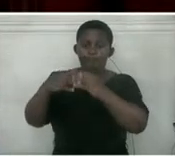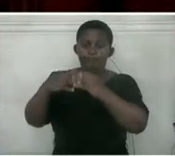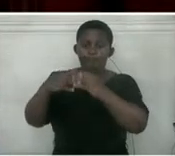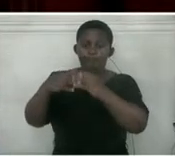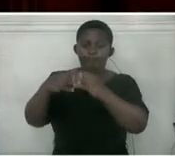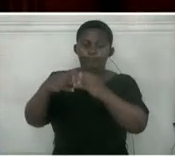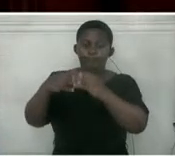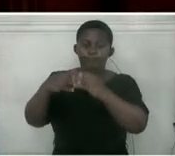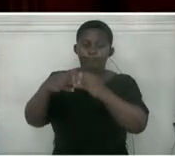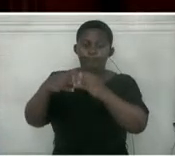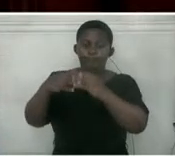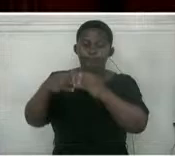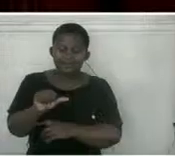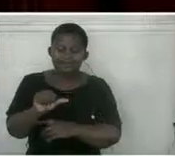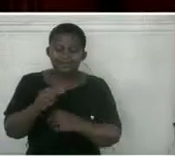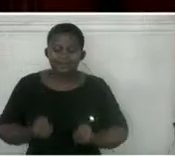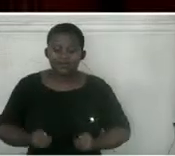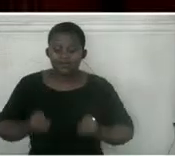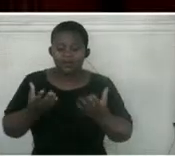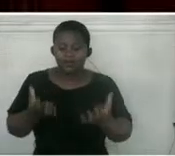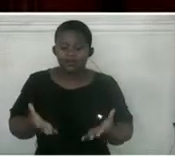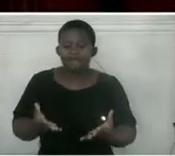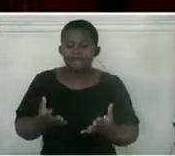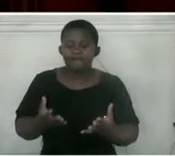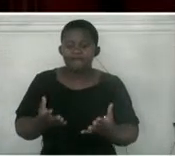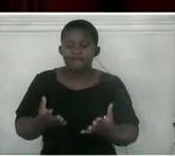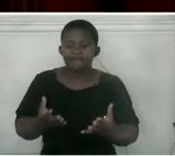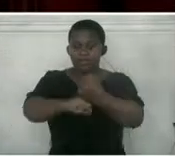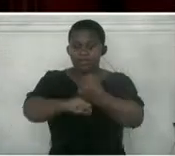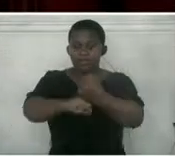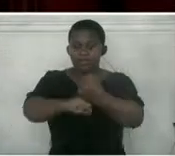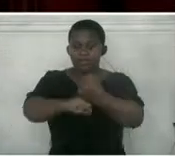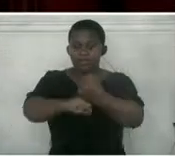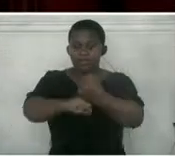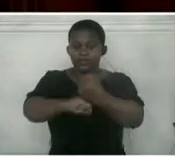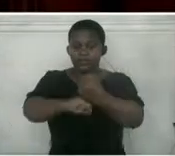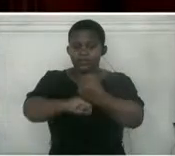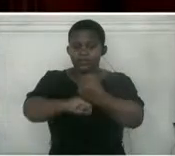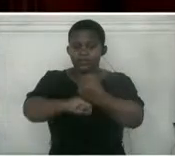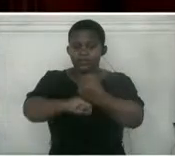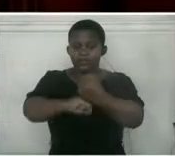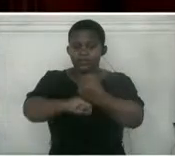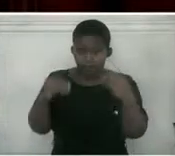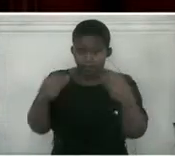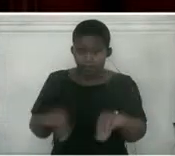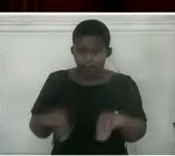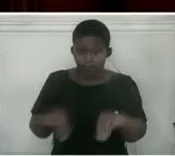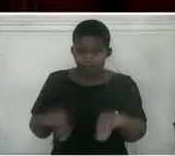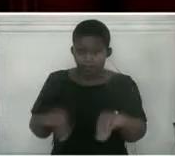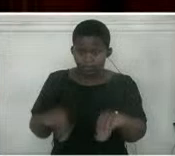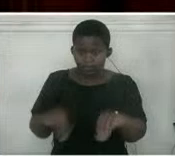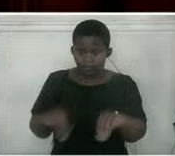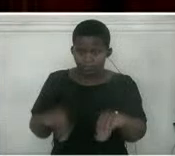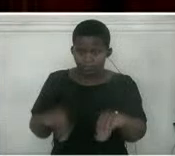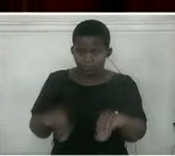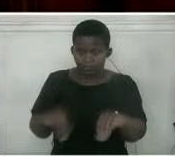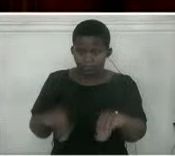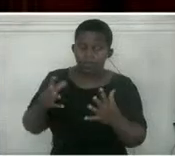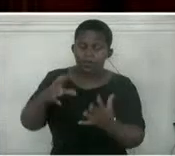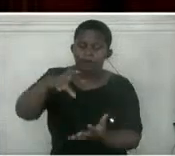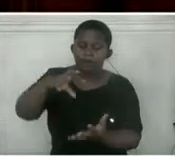ETIA provided support to small enterprises across priority sectors of the